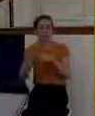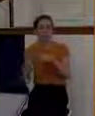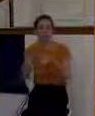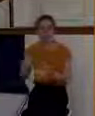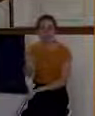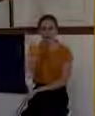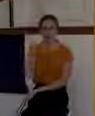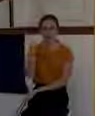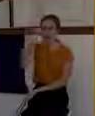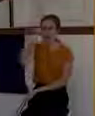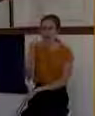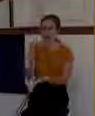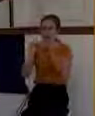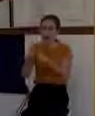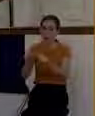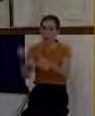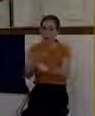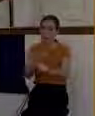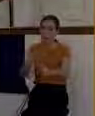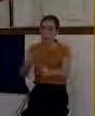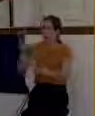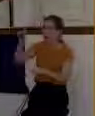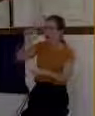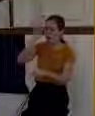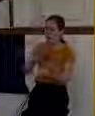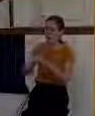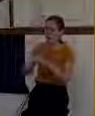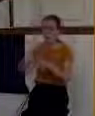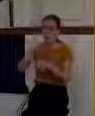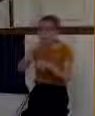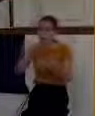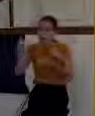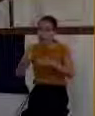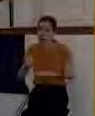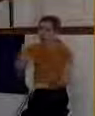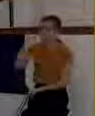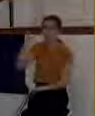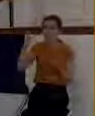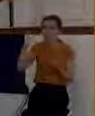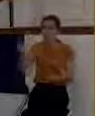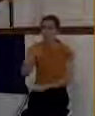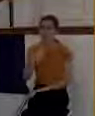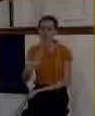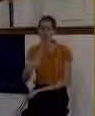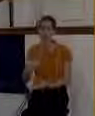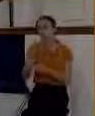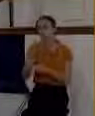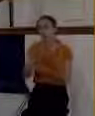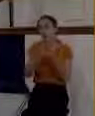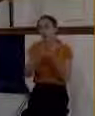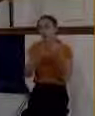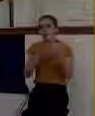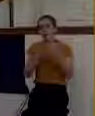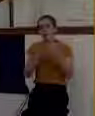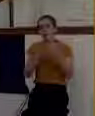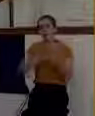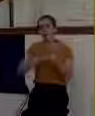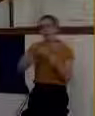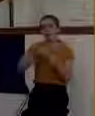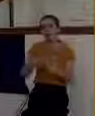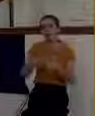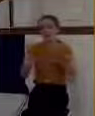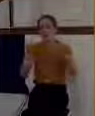power and faithfulness of God's word. Notice the fourth part of this story. I call this a sad burial. So he buries him. Look at verse 28. "And the prophet